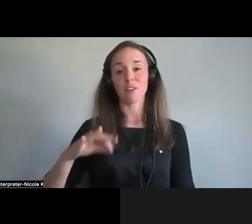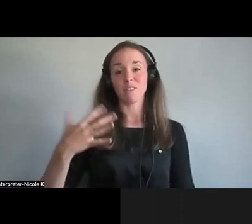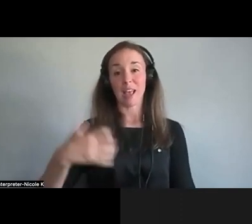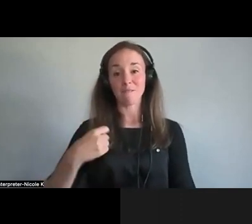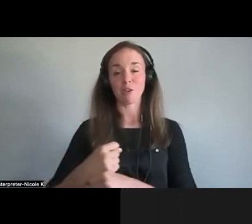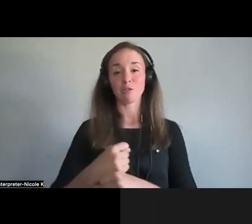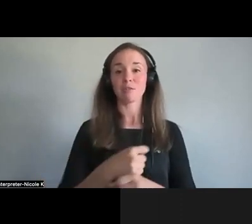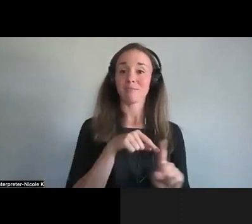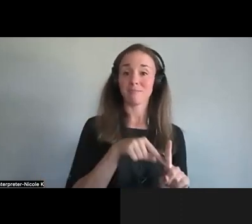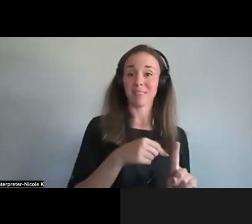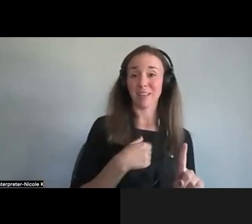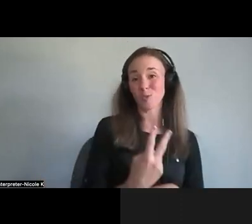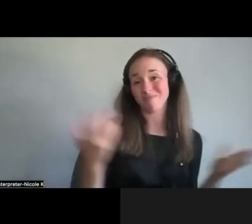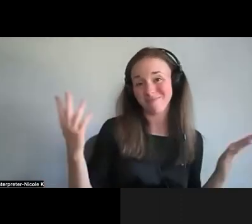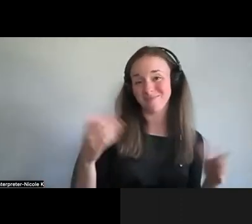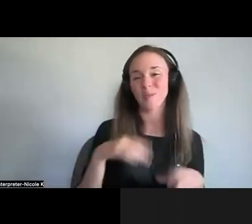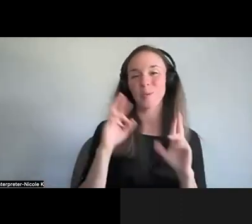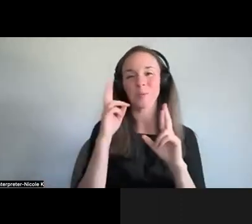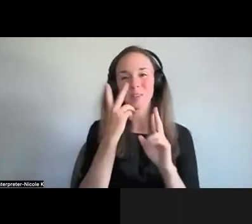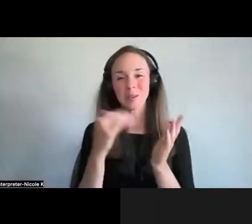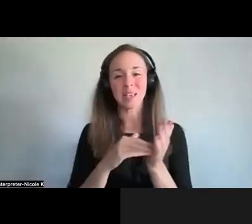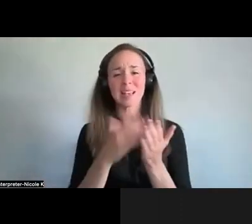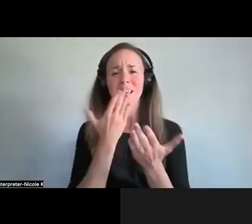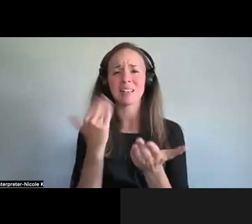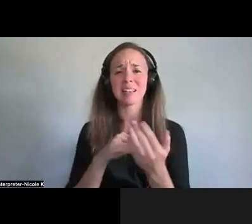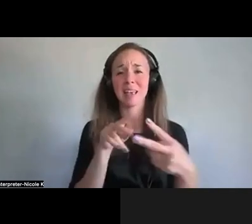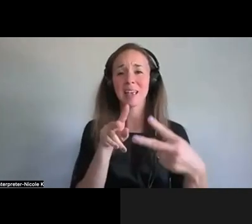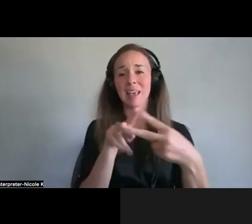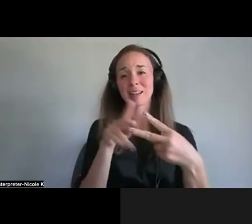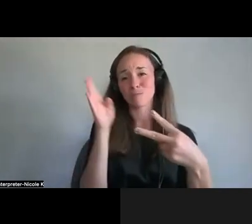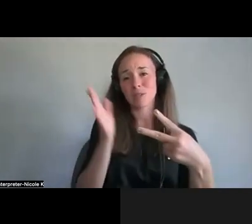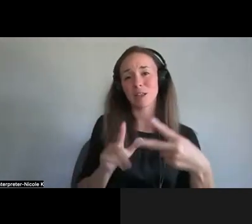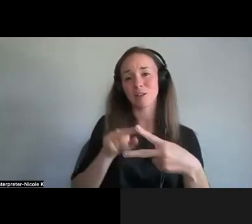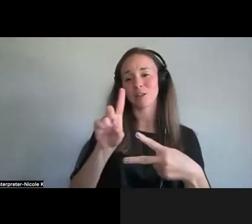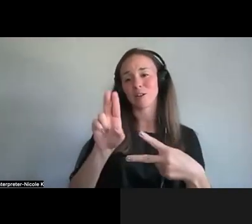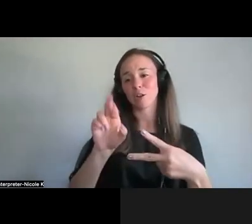back for that. And thanks again, Drew and Jenesis. This was fantastic.